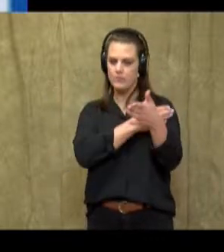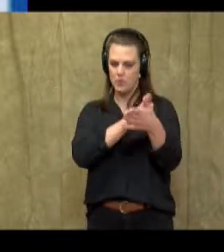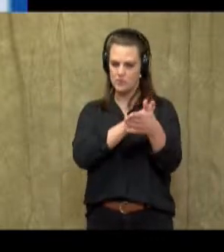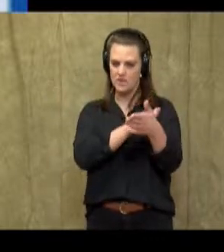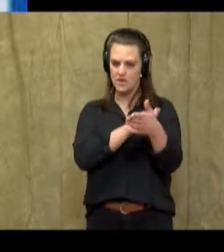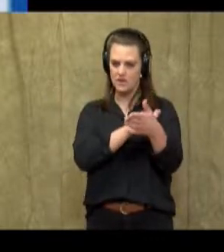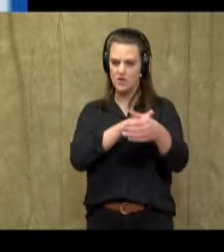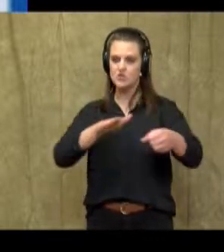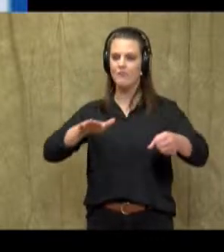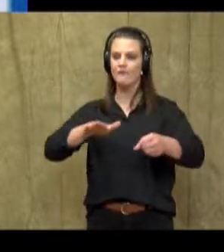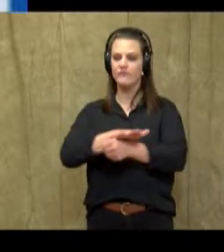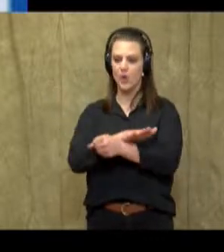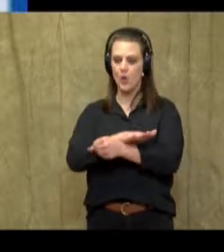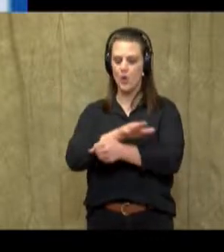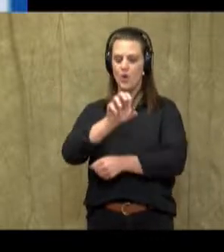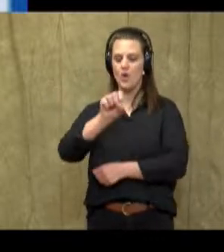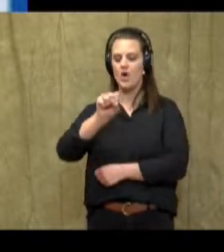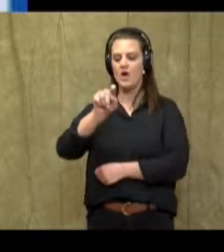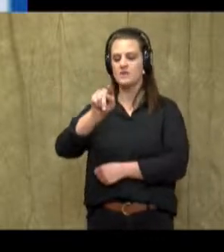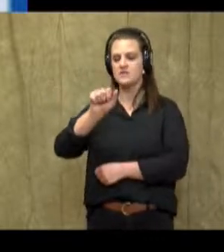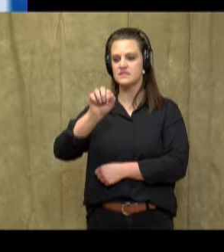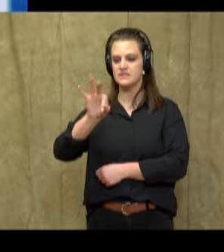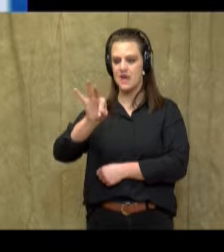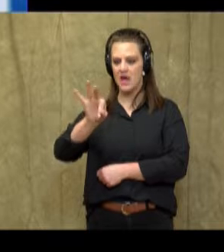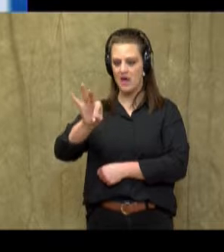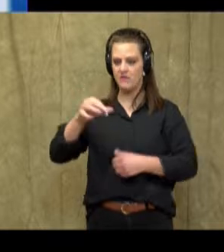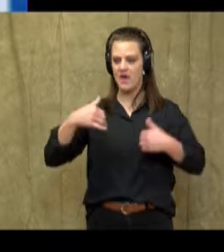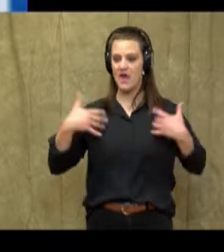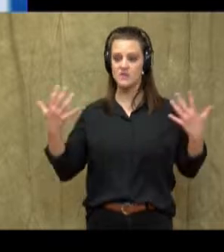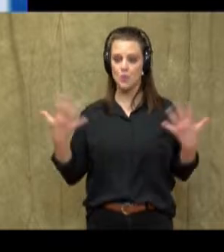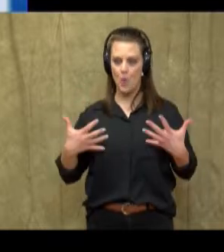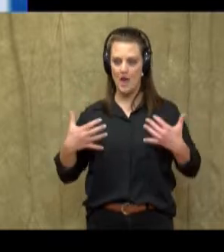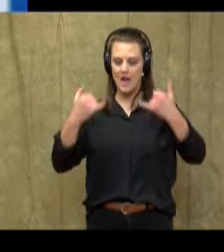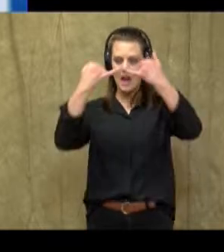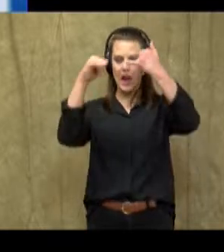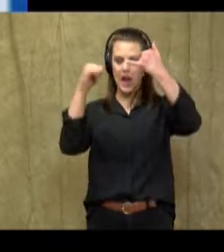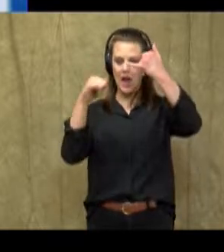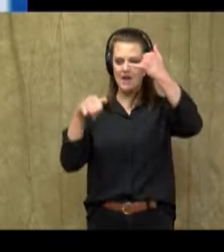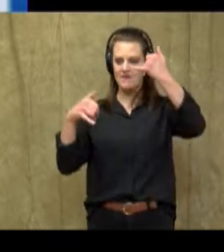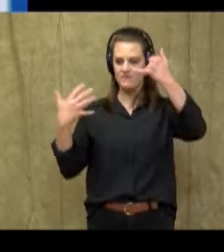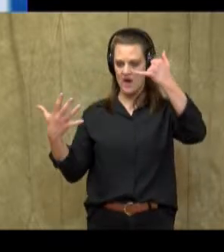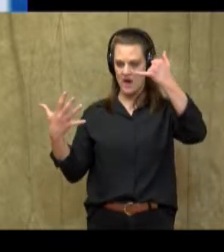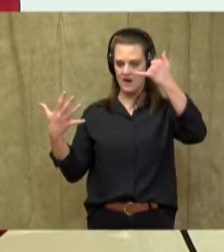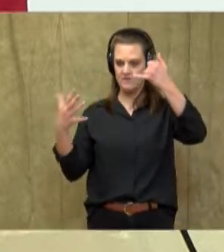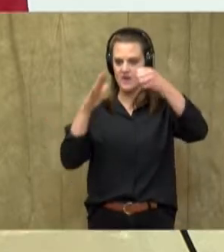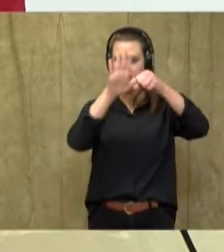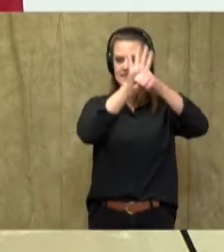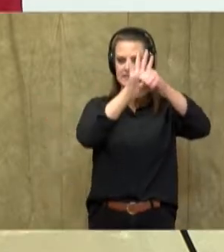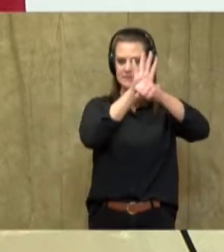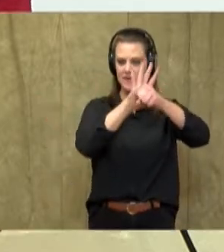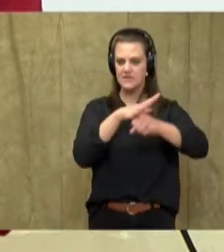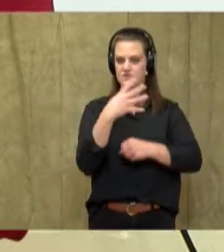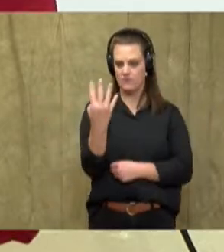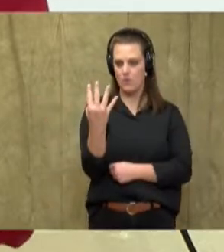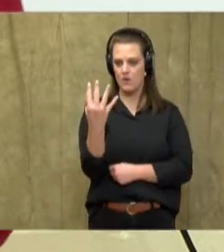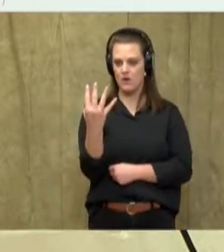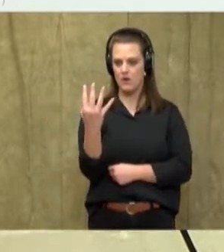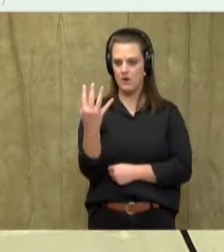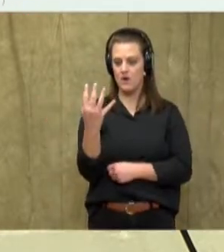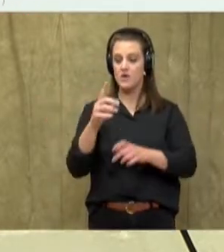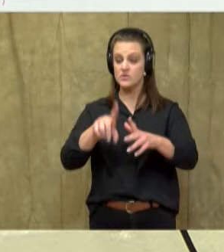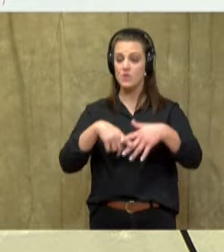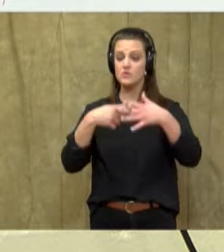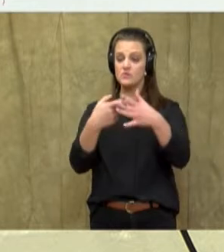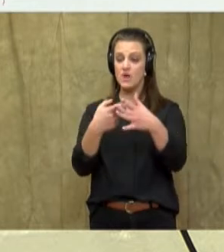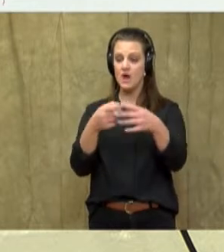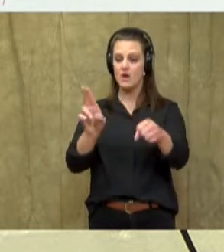staff has 5 lines and 4 spaces. But to just begin to read music on the staff, we're going to start